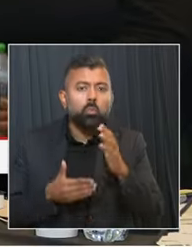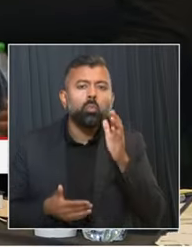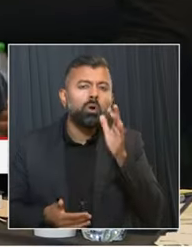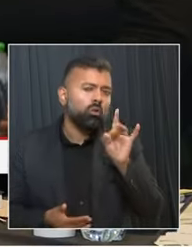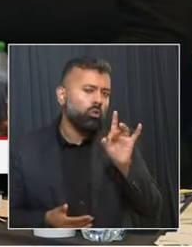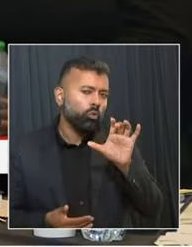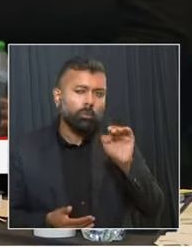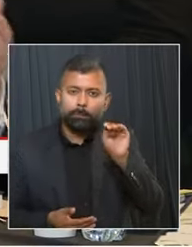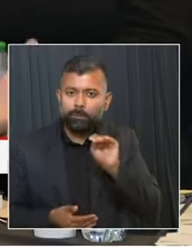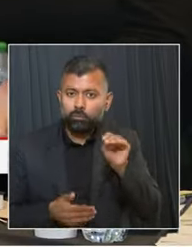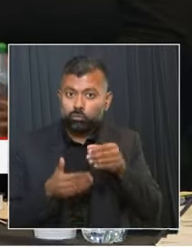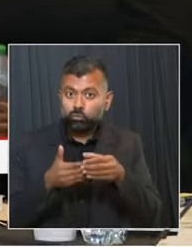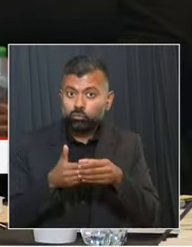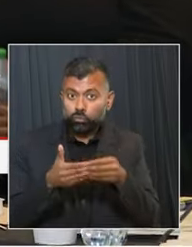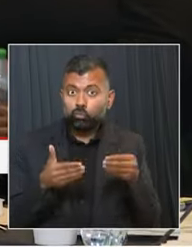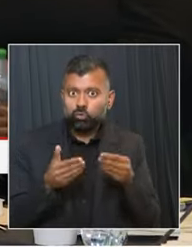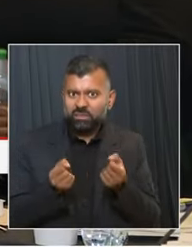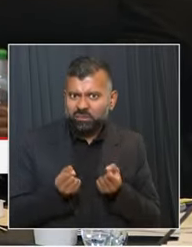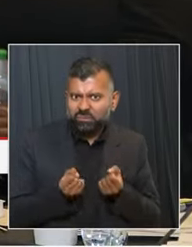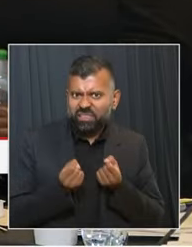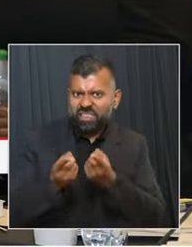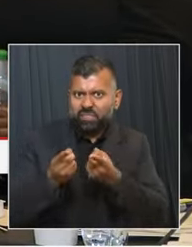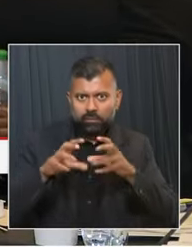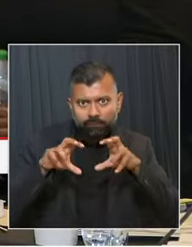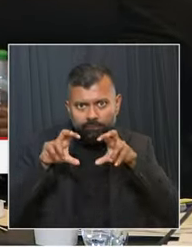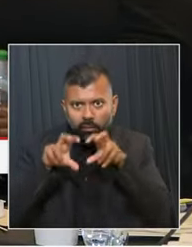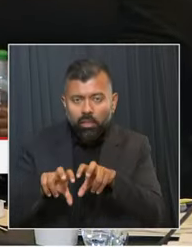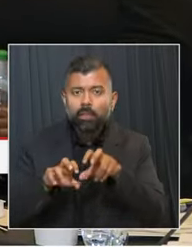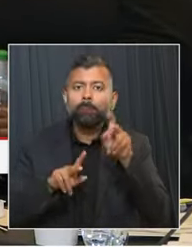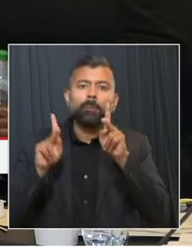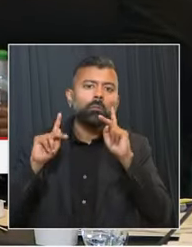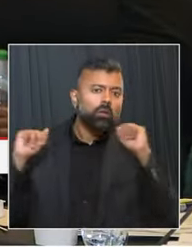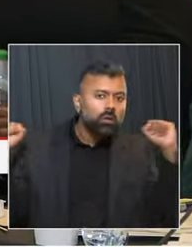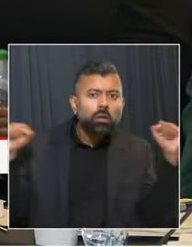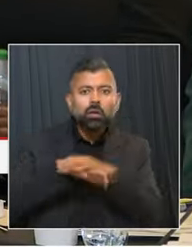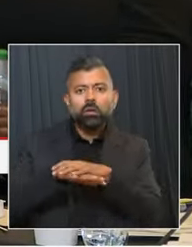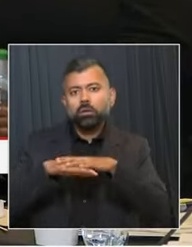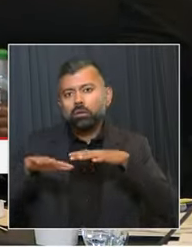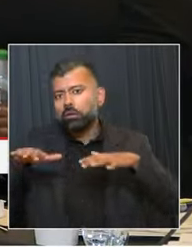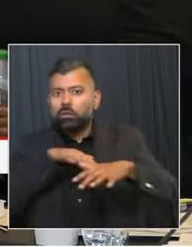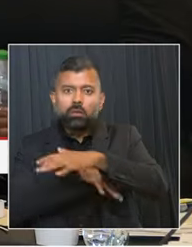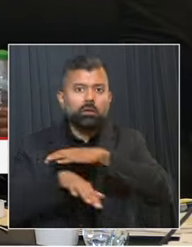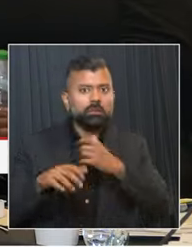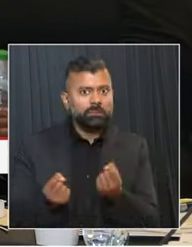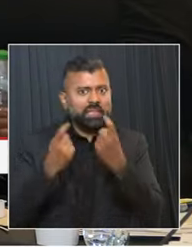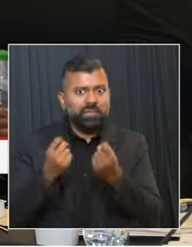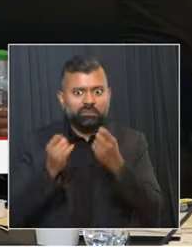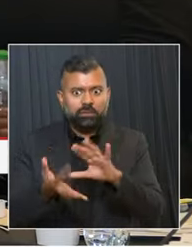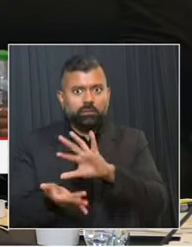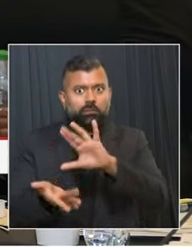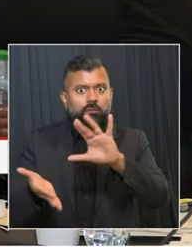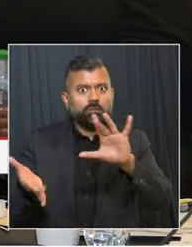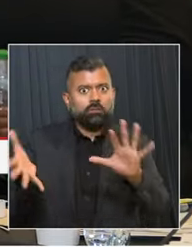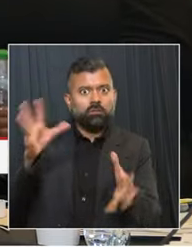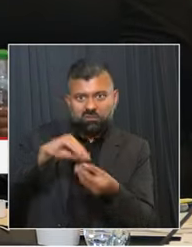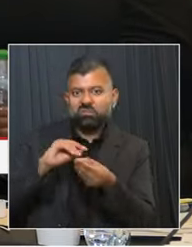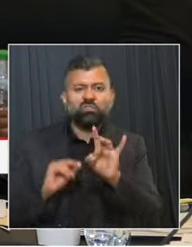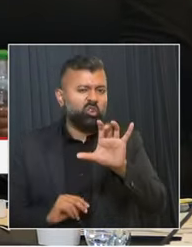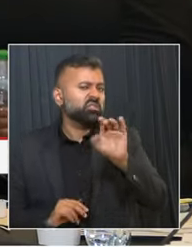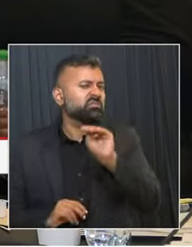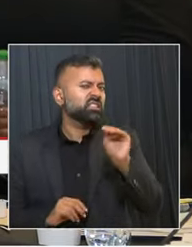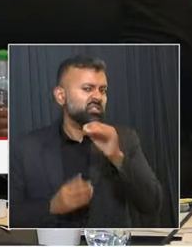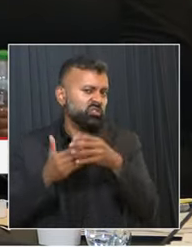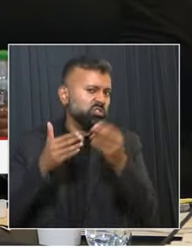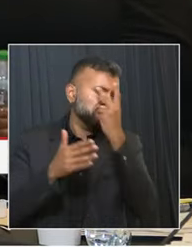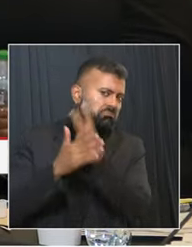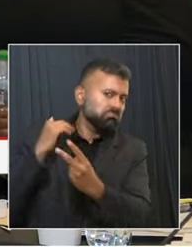get spent there, get spent in the mixed-use development around it, would generate taxes across from income tax to hotel